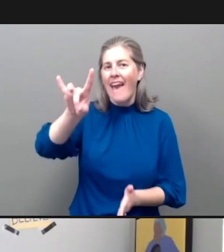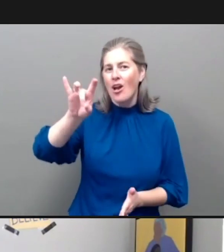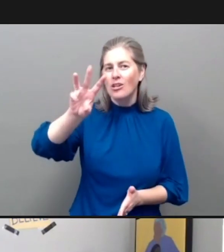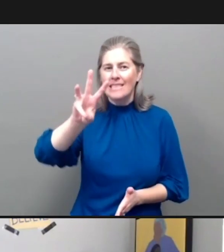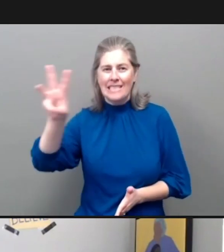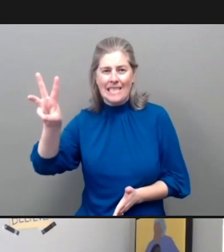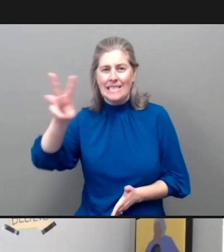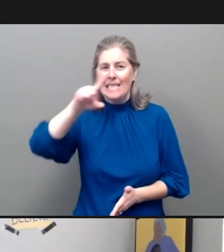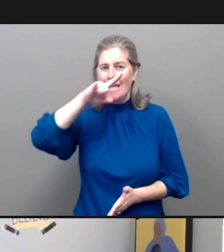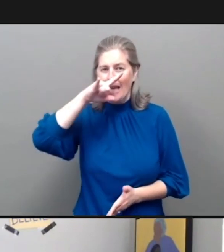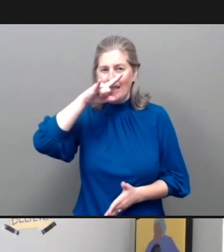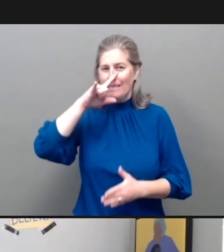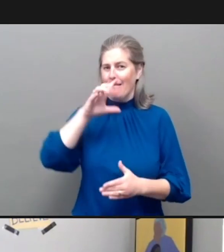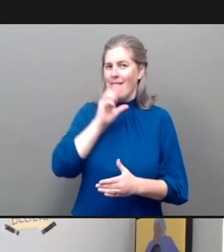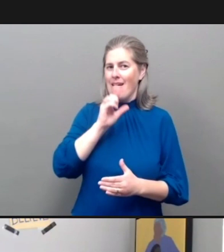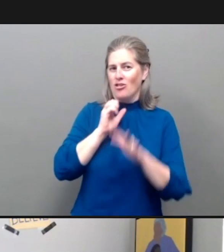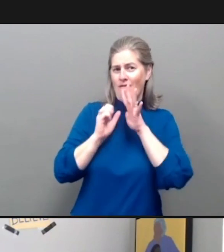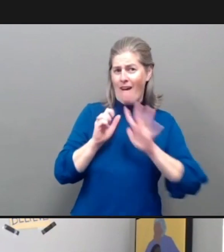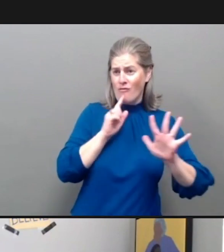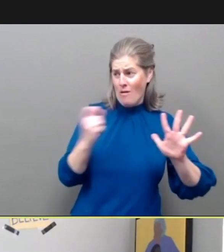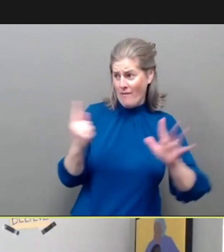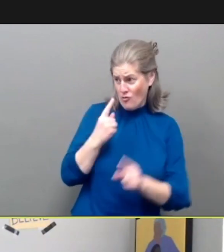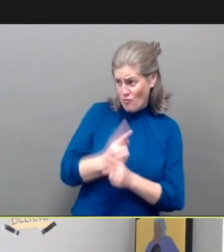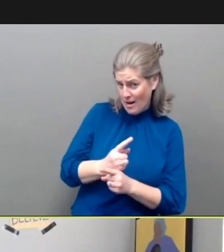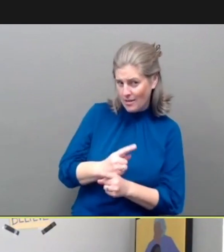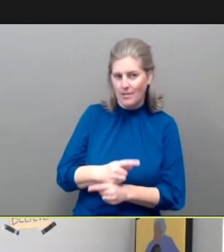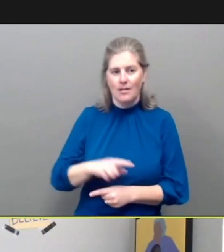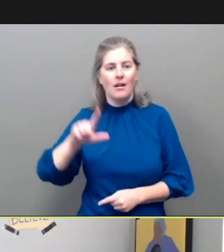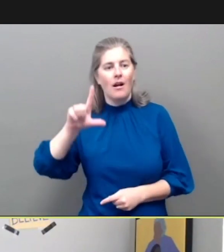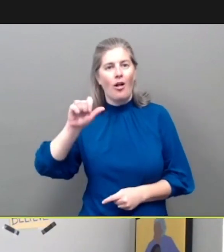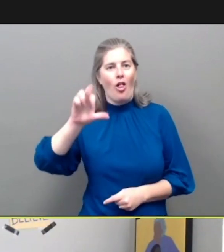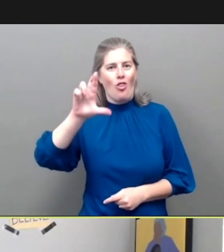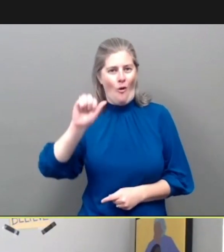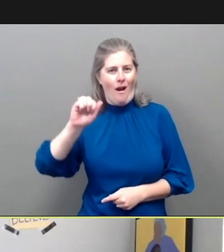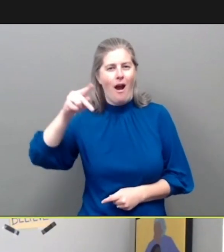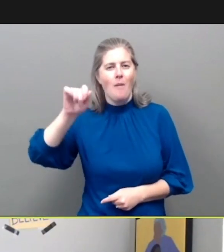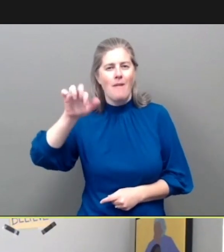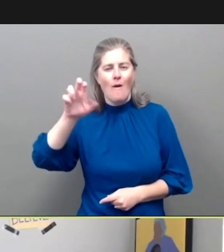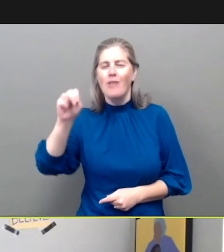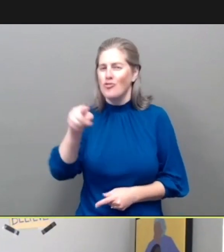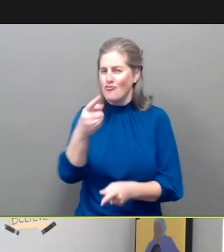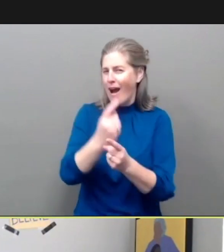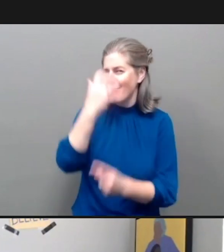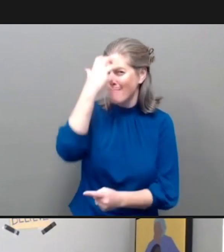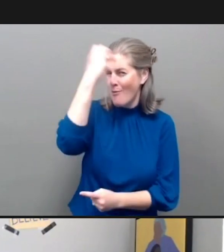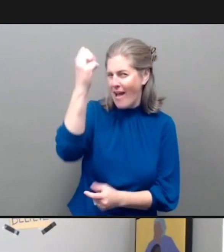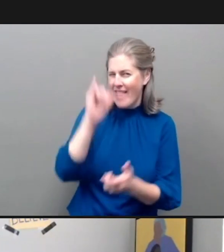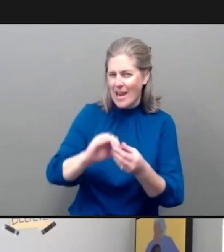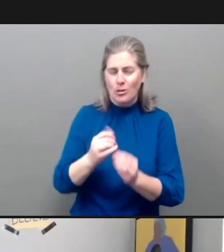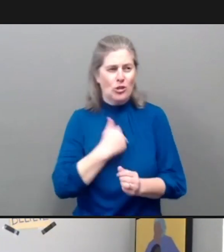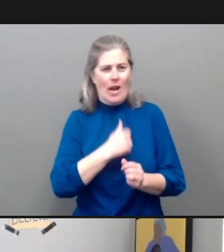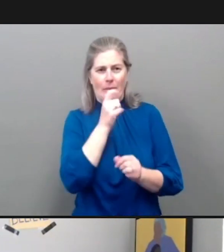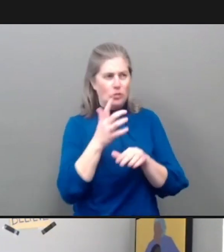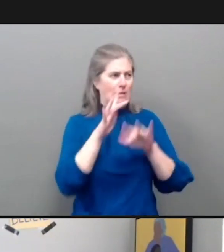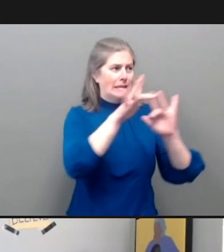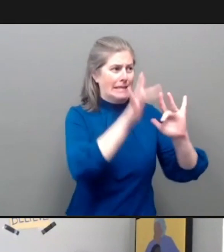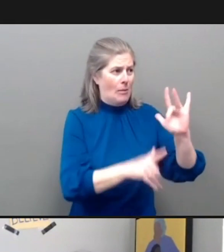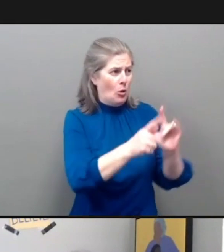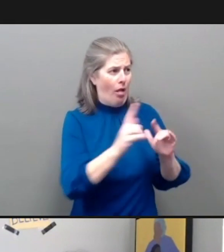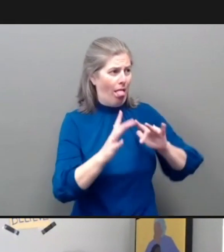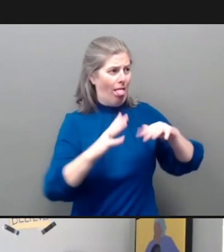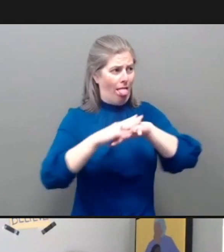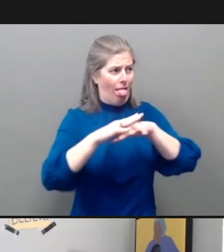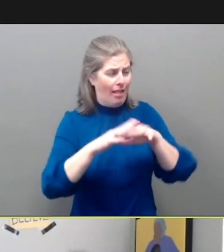188,866, right? We have that memorized. Yep, we do Thank you. have that many kids. Sorry, I didn't mean to scoop you, Laura. I didn't know. No,